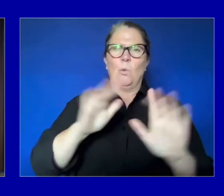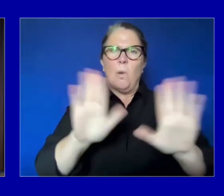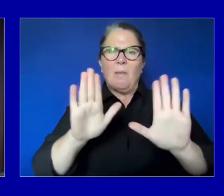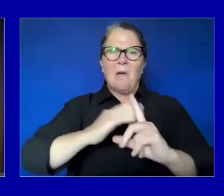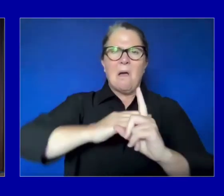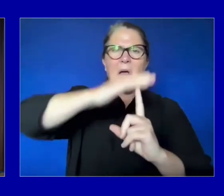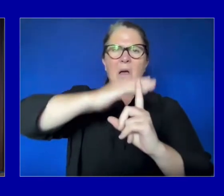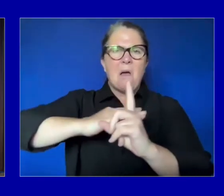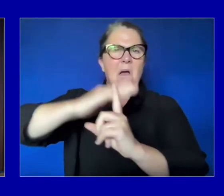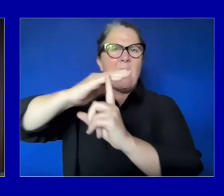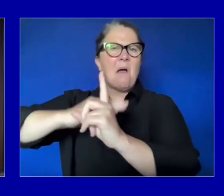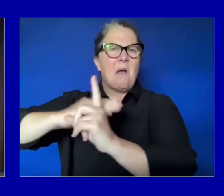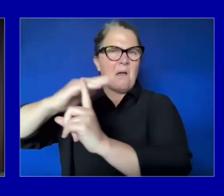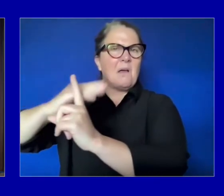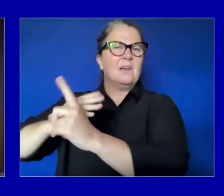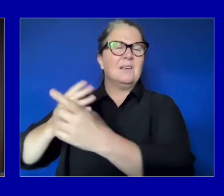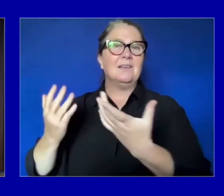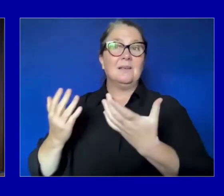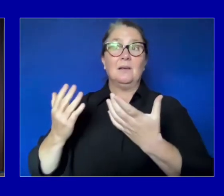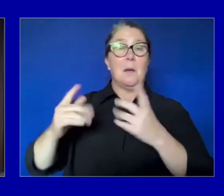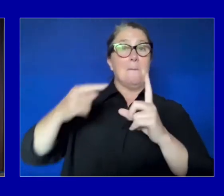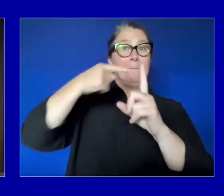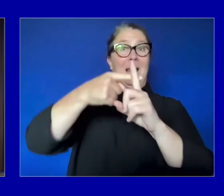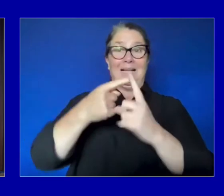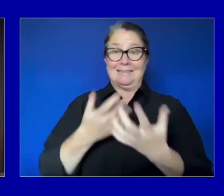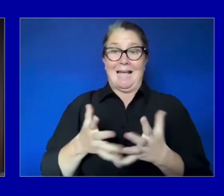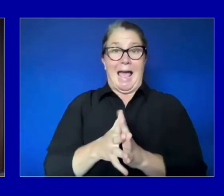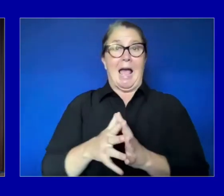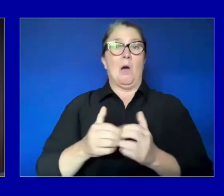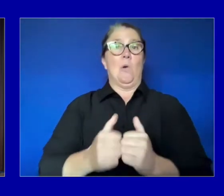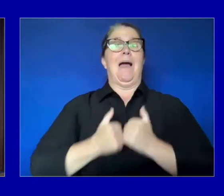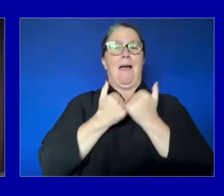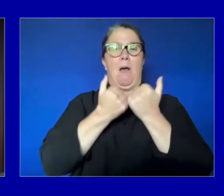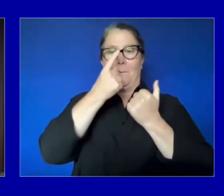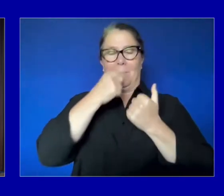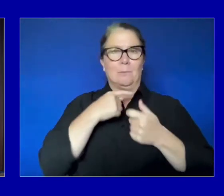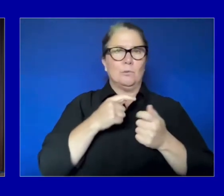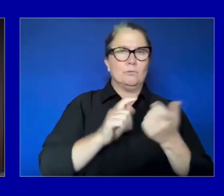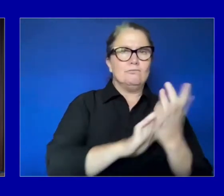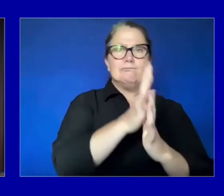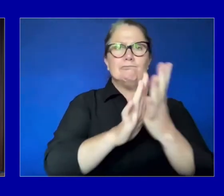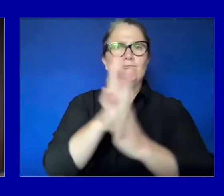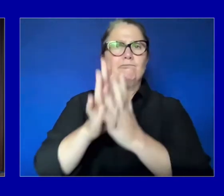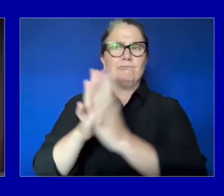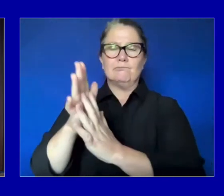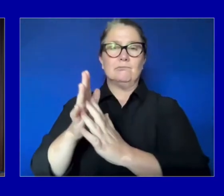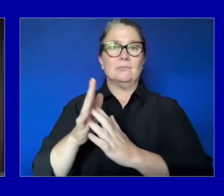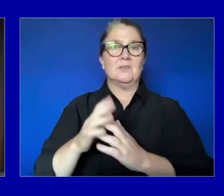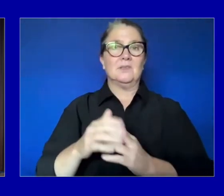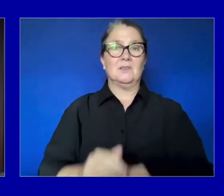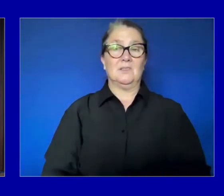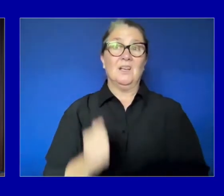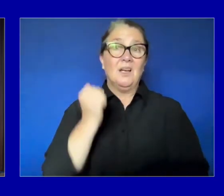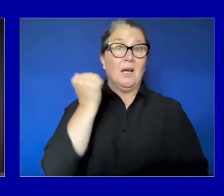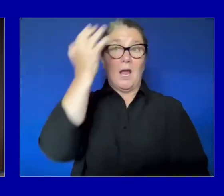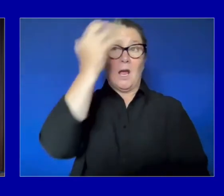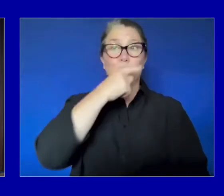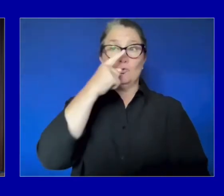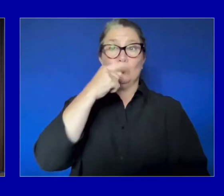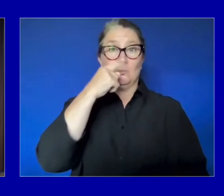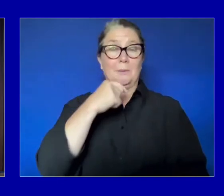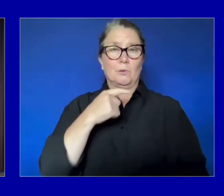to the application of fire by our people. the, we Aboriginal people, we changed Australia. Um, but we